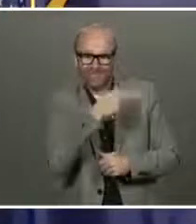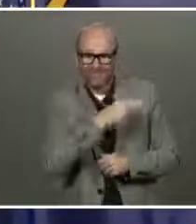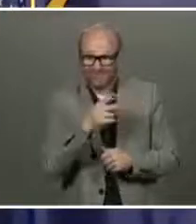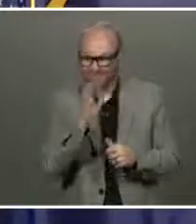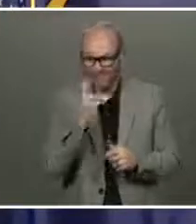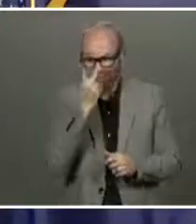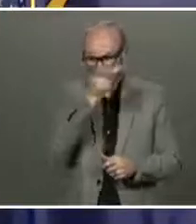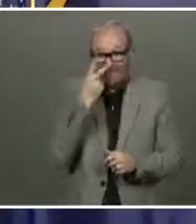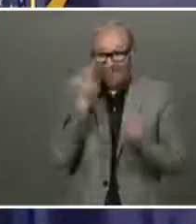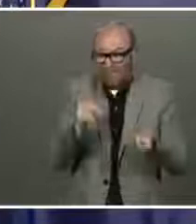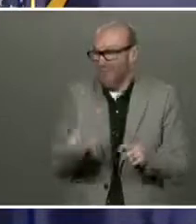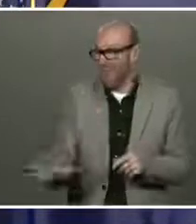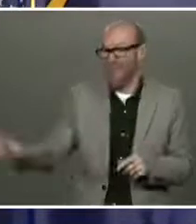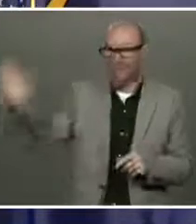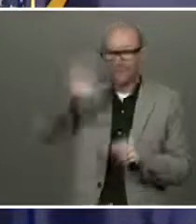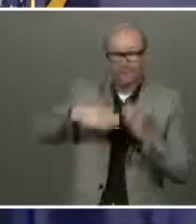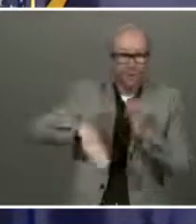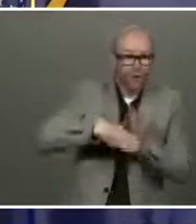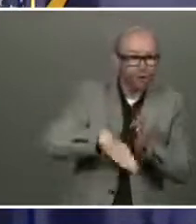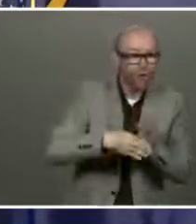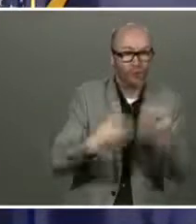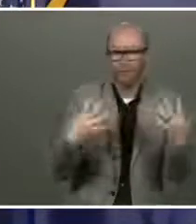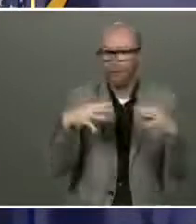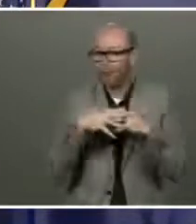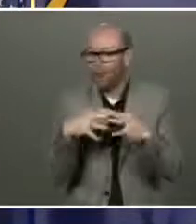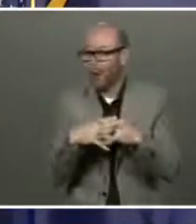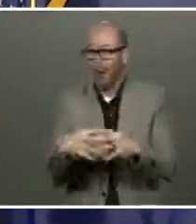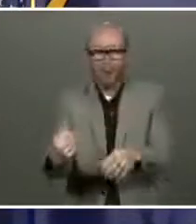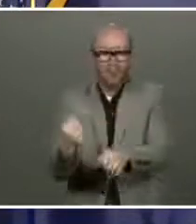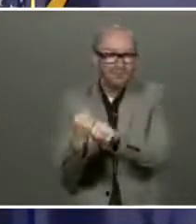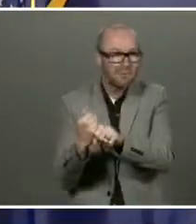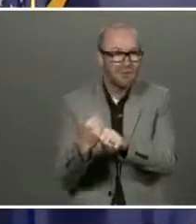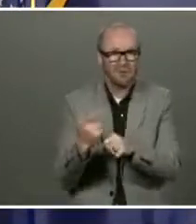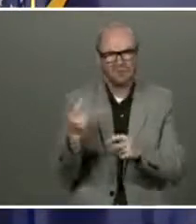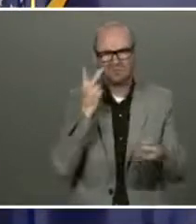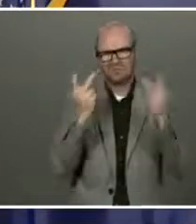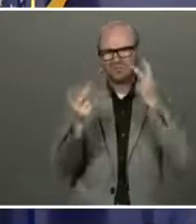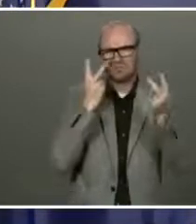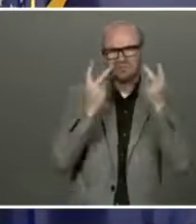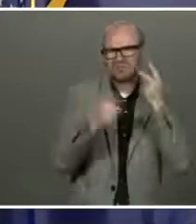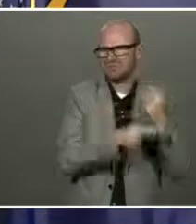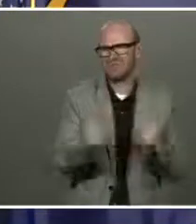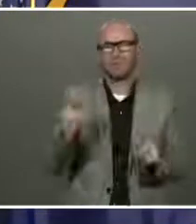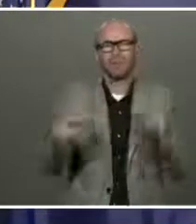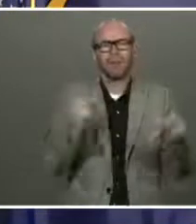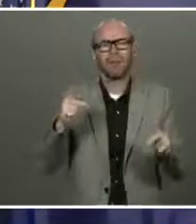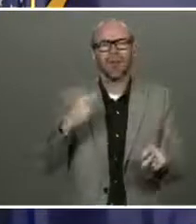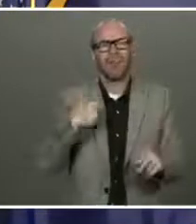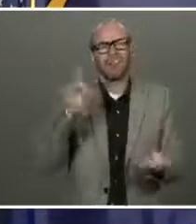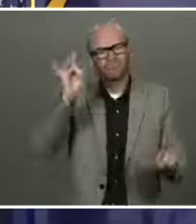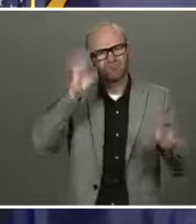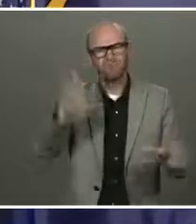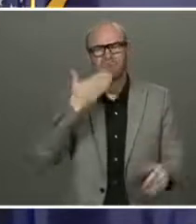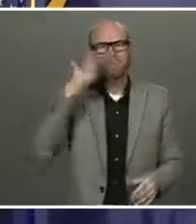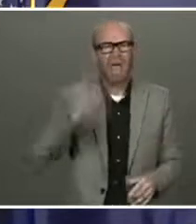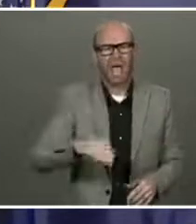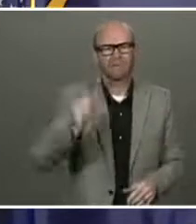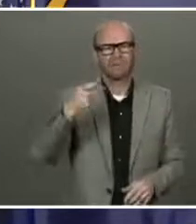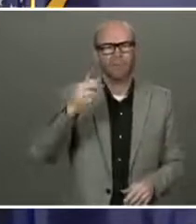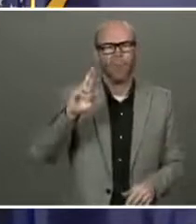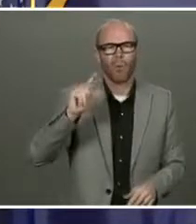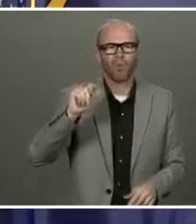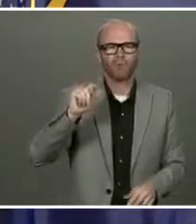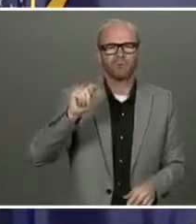nation, football, baseball, softball. We've seen some very poor sportsmanship. Usually it's the parents and not the